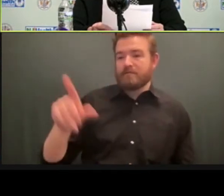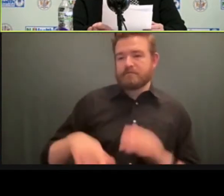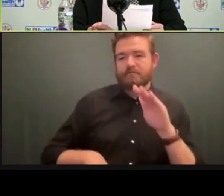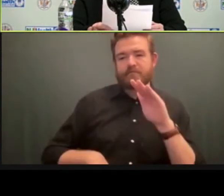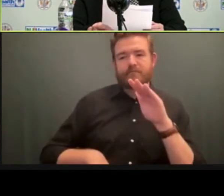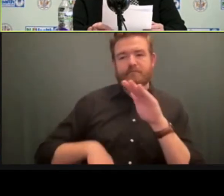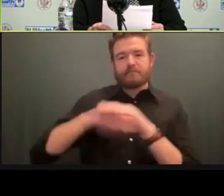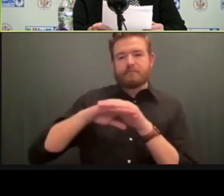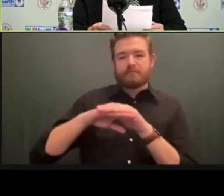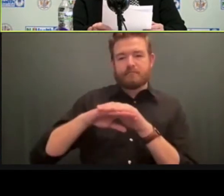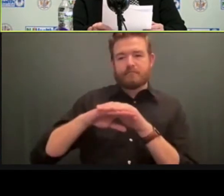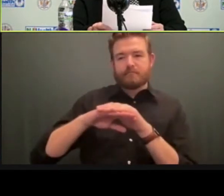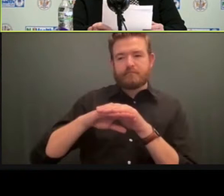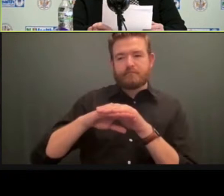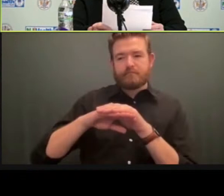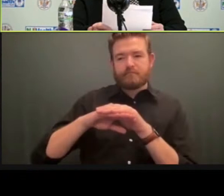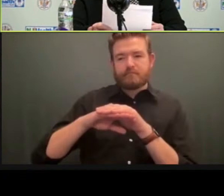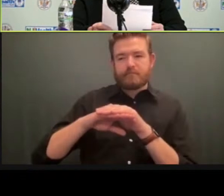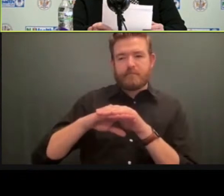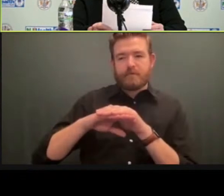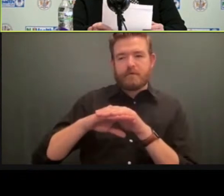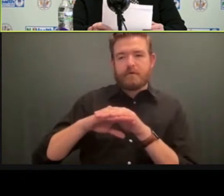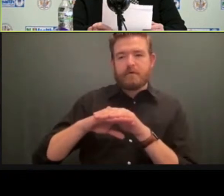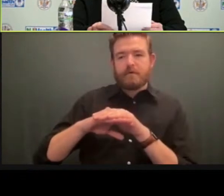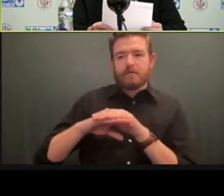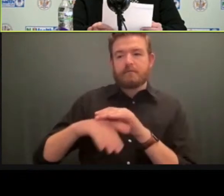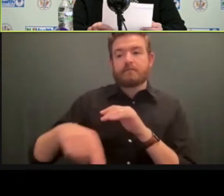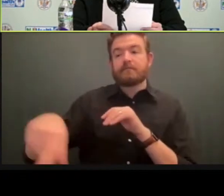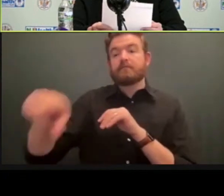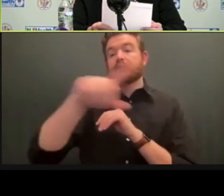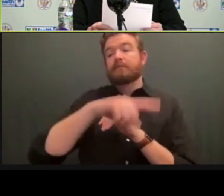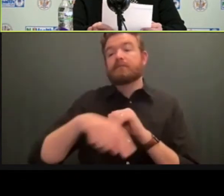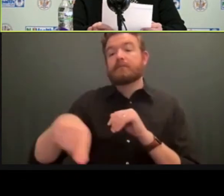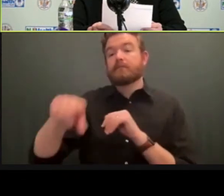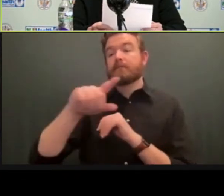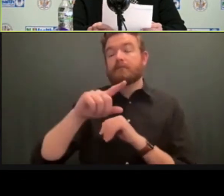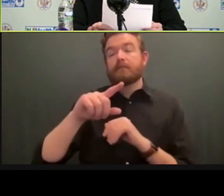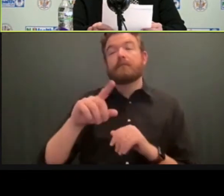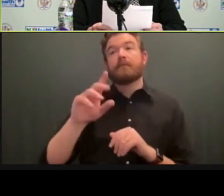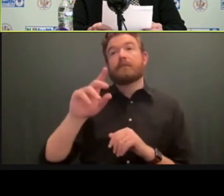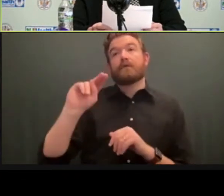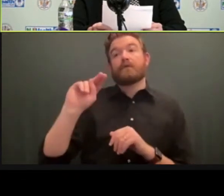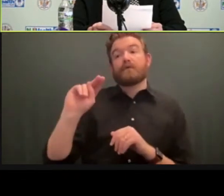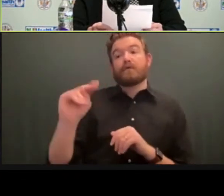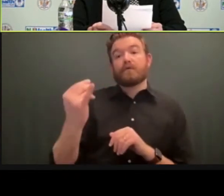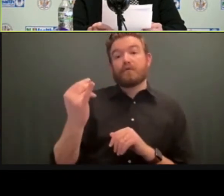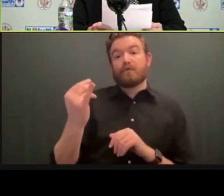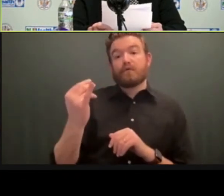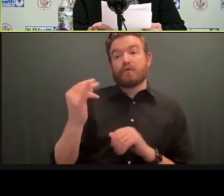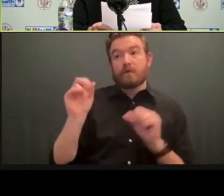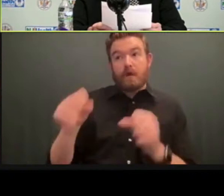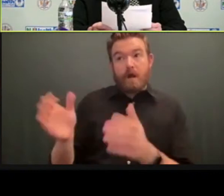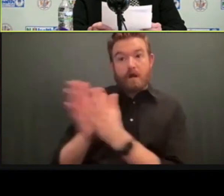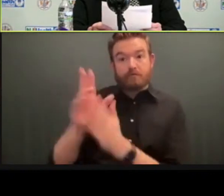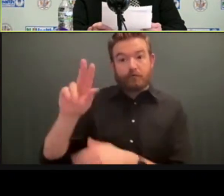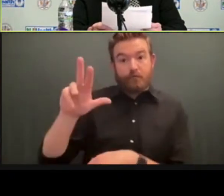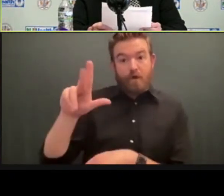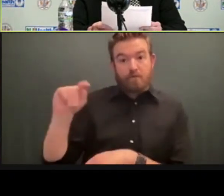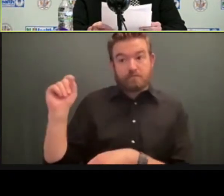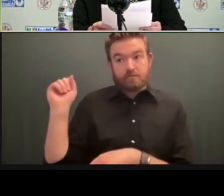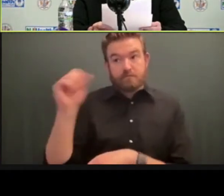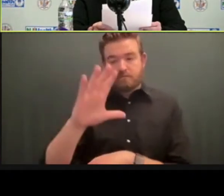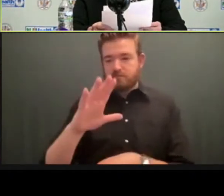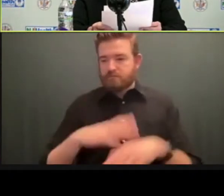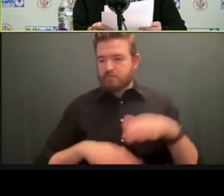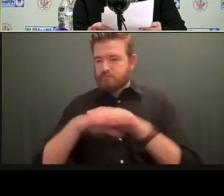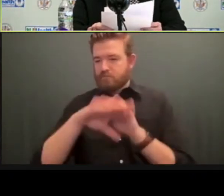per day. If you try to request a kit and get a message stating that the cap has been reached for that day,